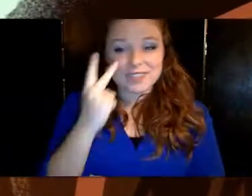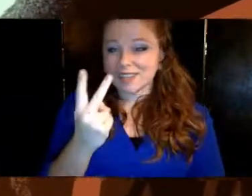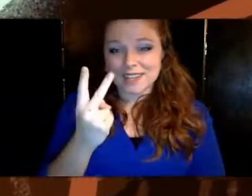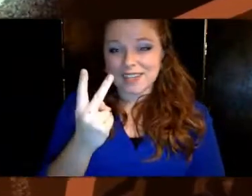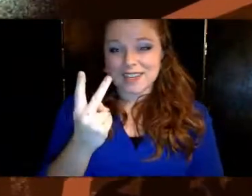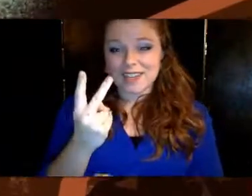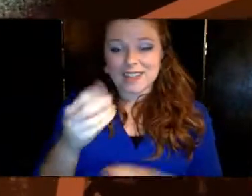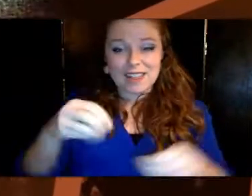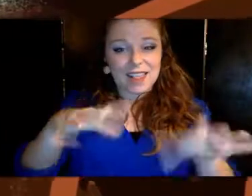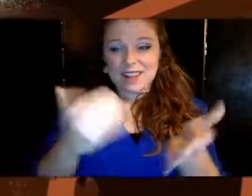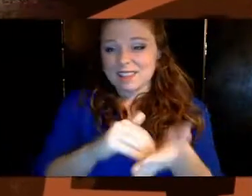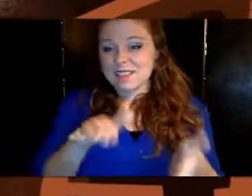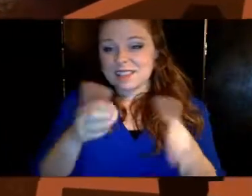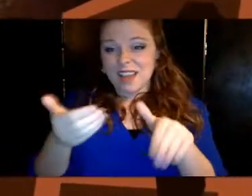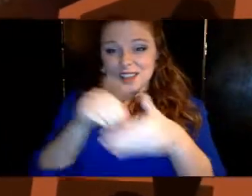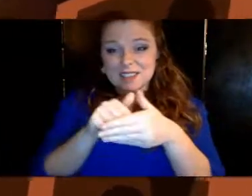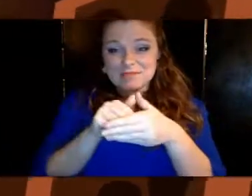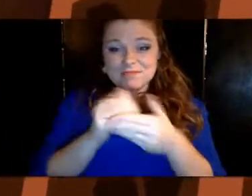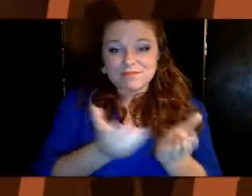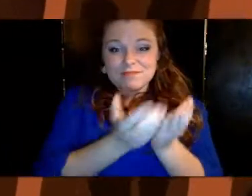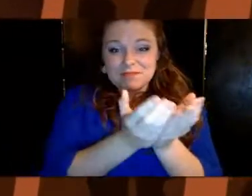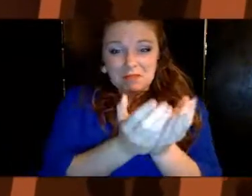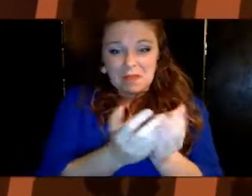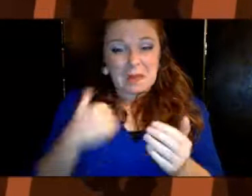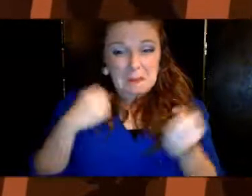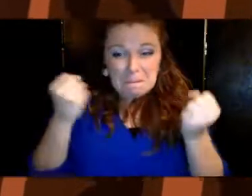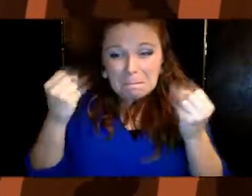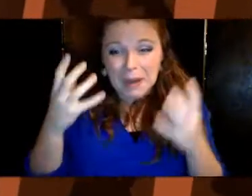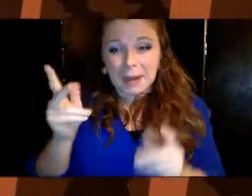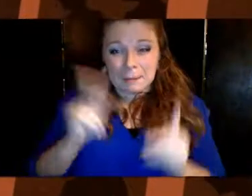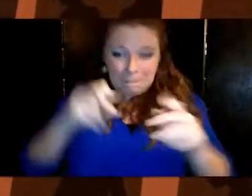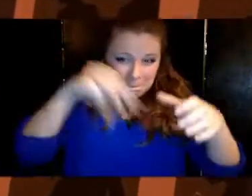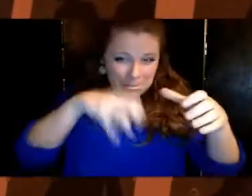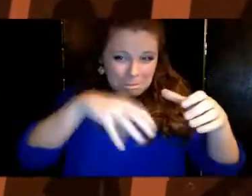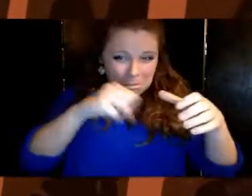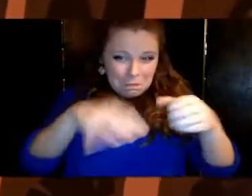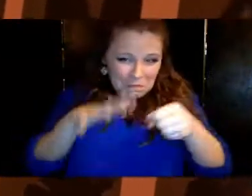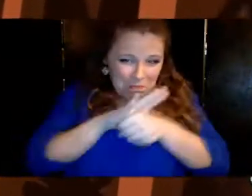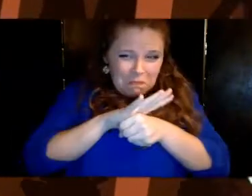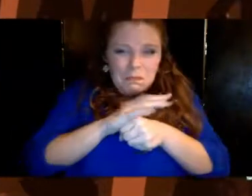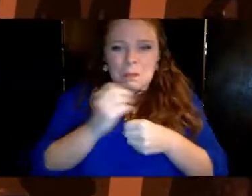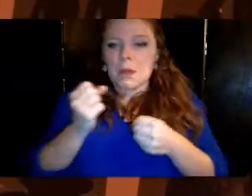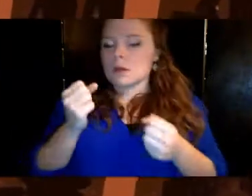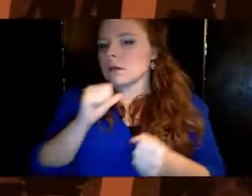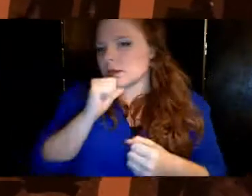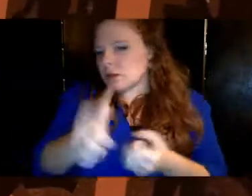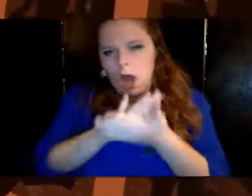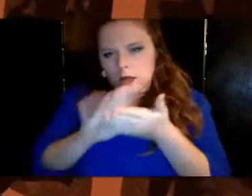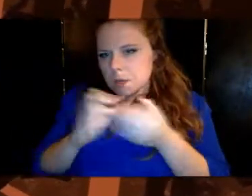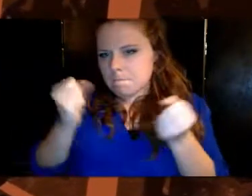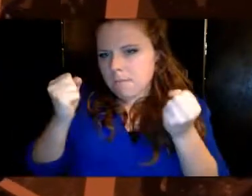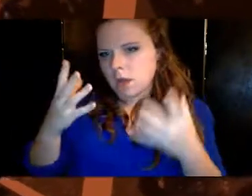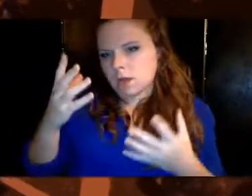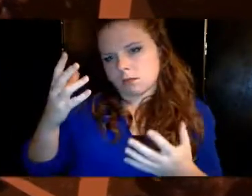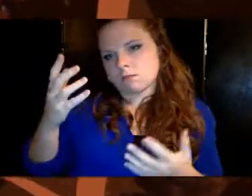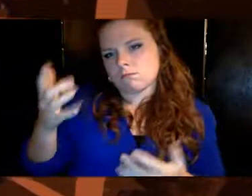packers, cramming as many men as possible below deck. While the lack of sanitation caused many to die of disease, and others were